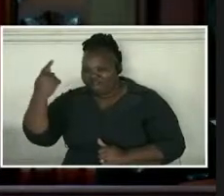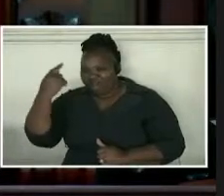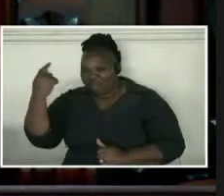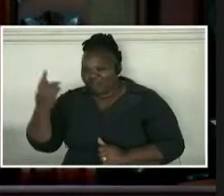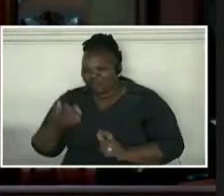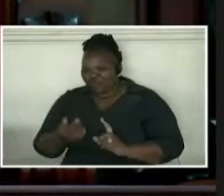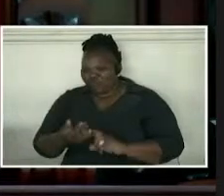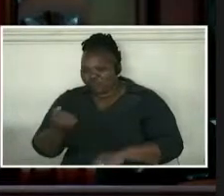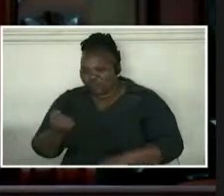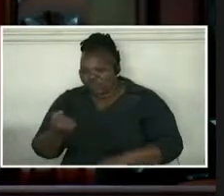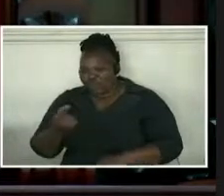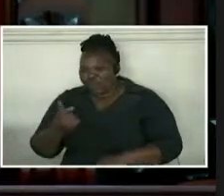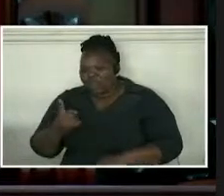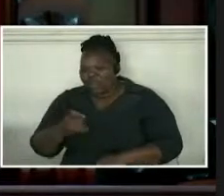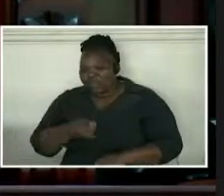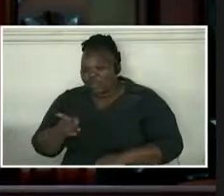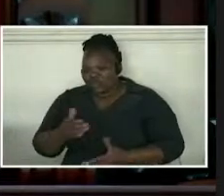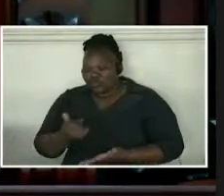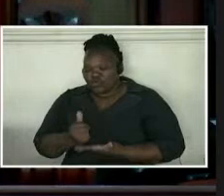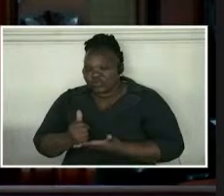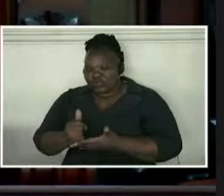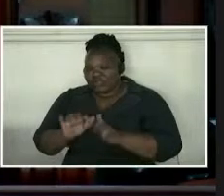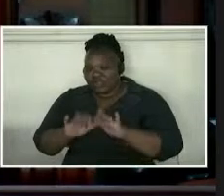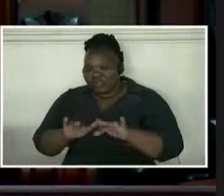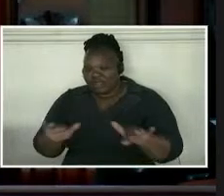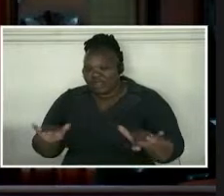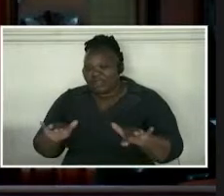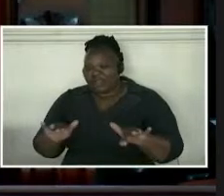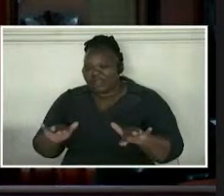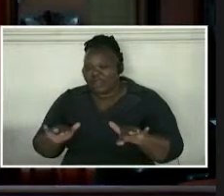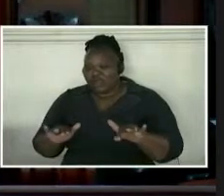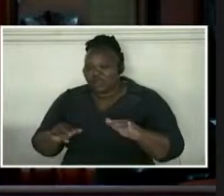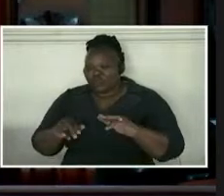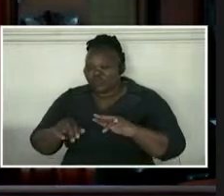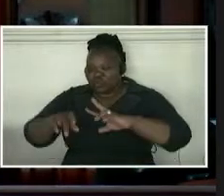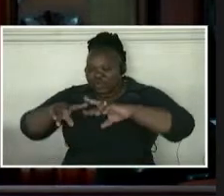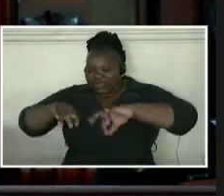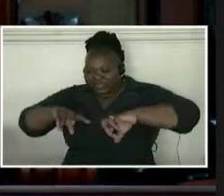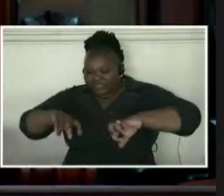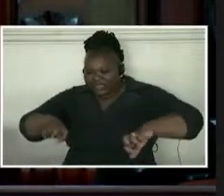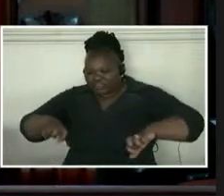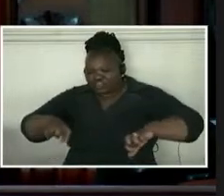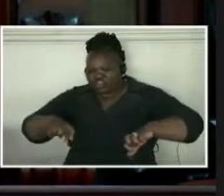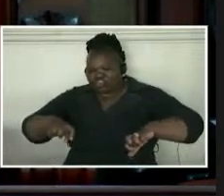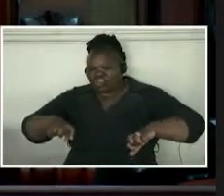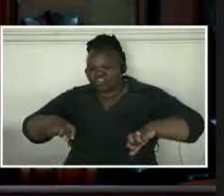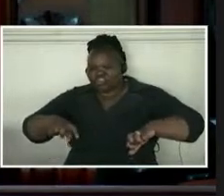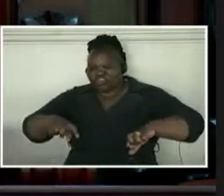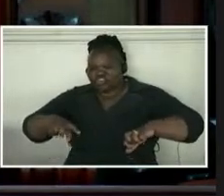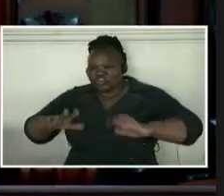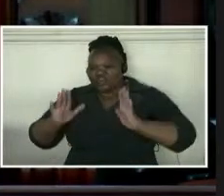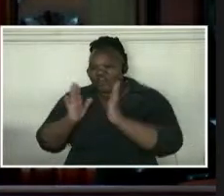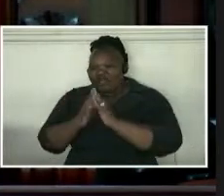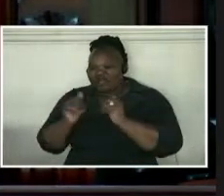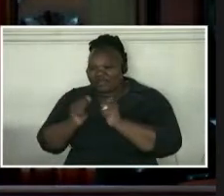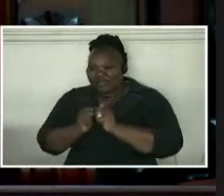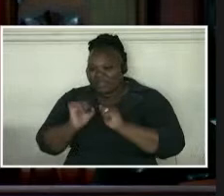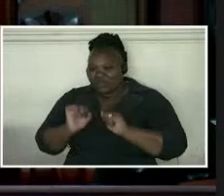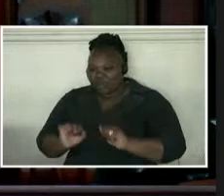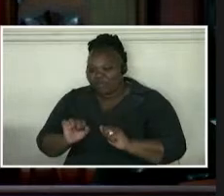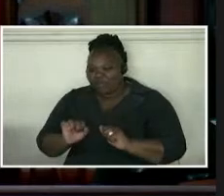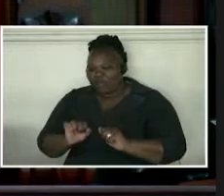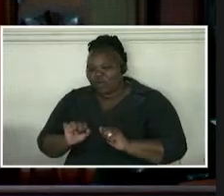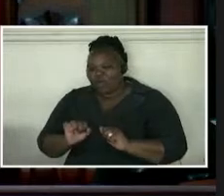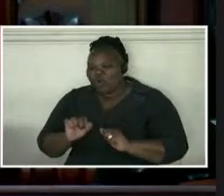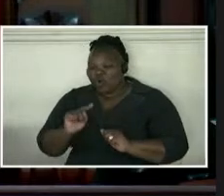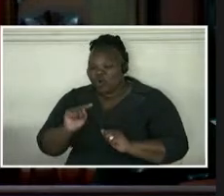do research for their assignment etc the mtft allocation which will be directed